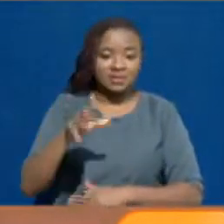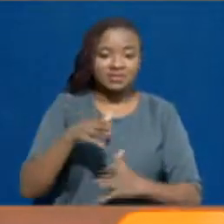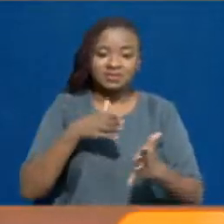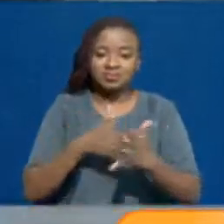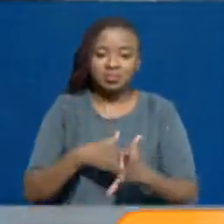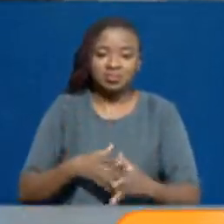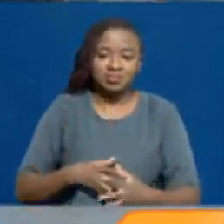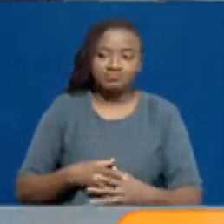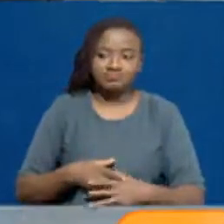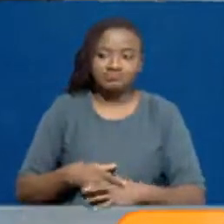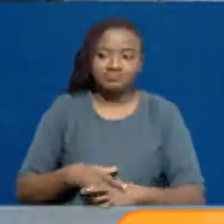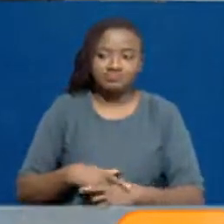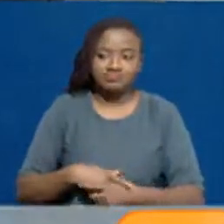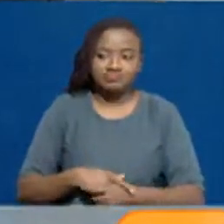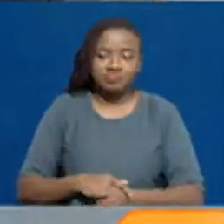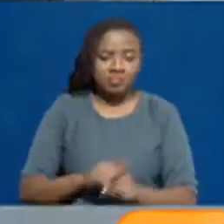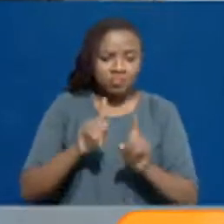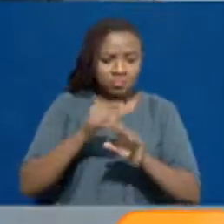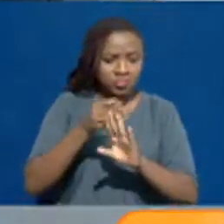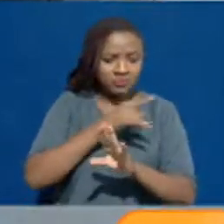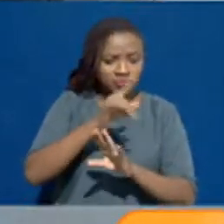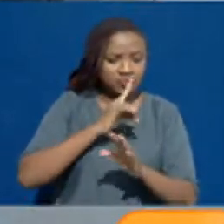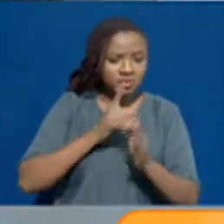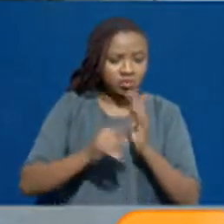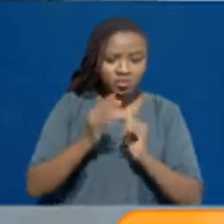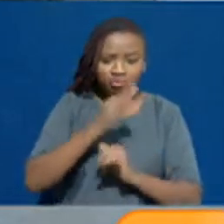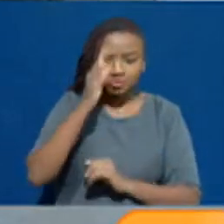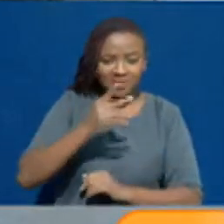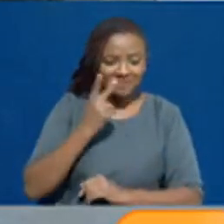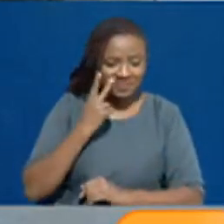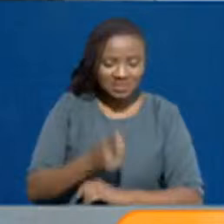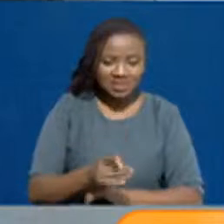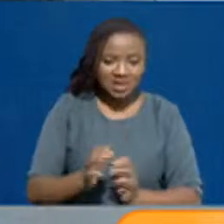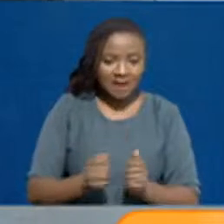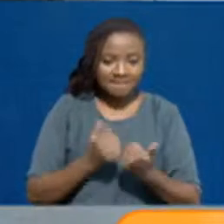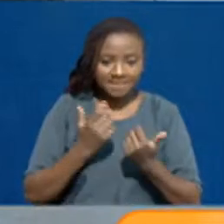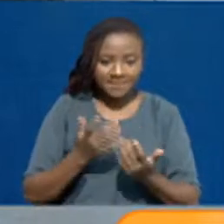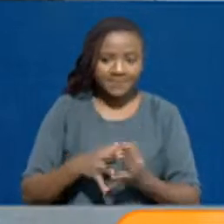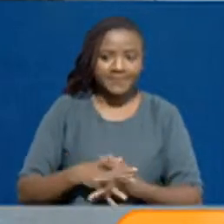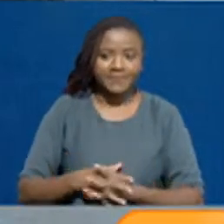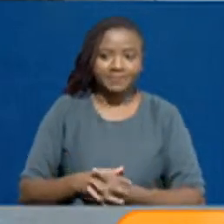Doctor, you described earlier on, you said you've never seen anything like this. Indeed.